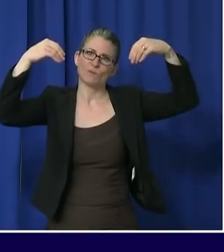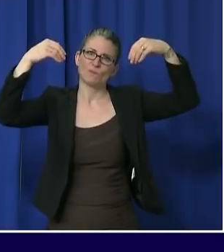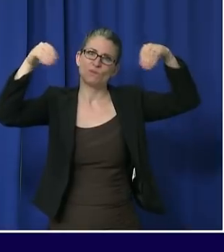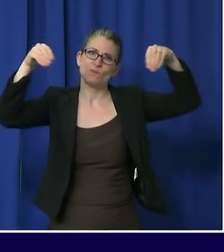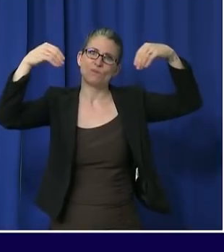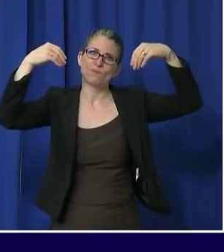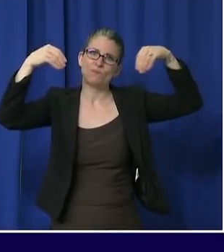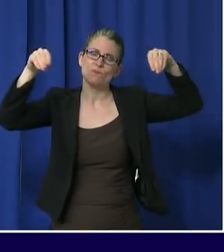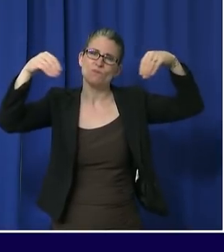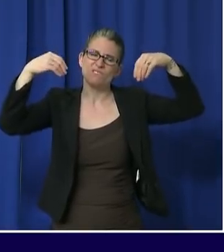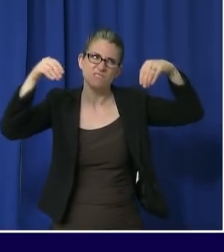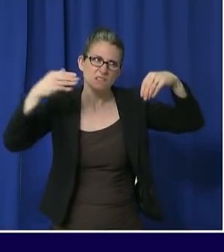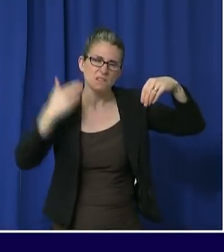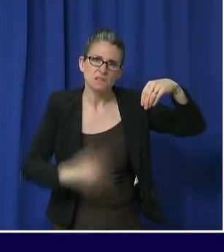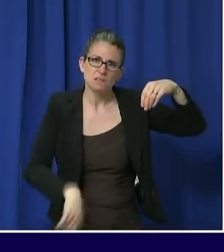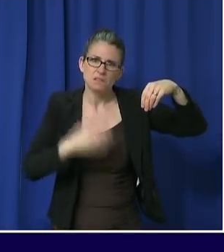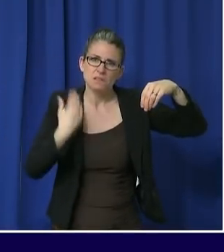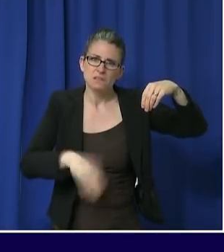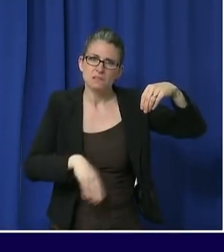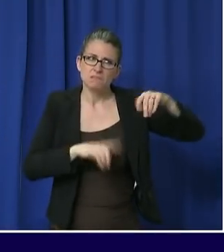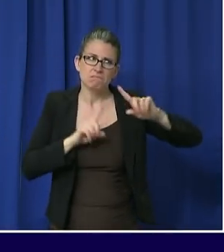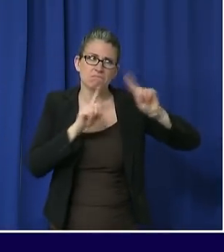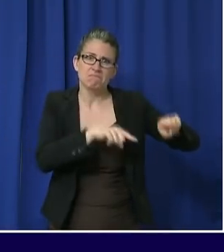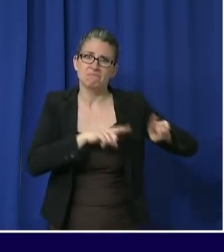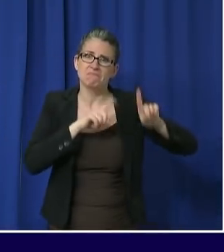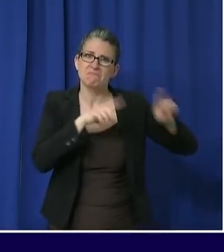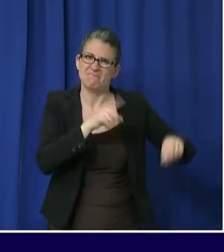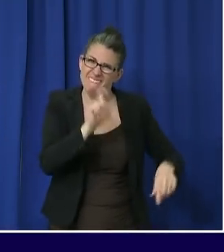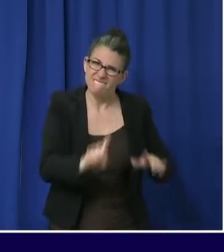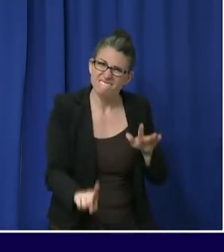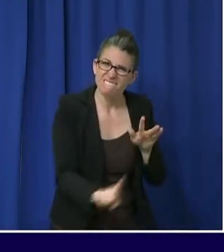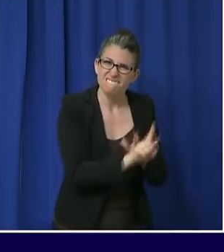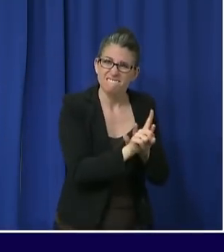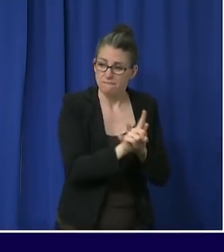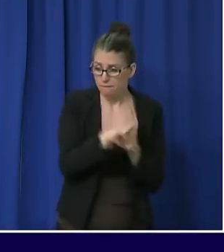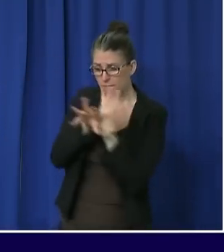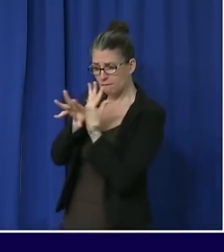who deliver the increasing number of packages that we're all getting.